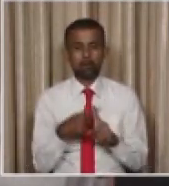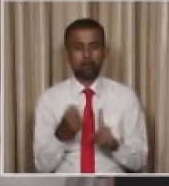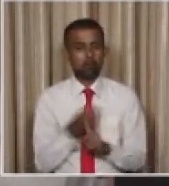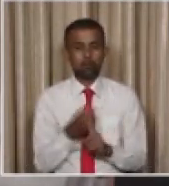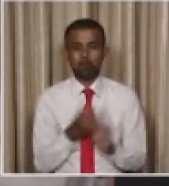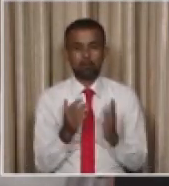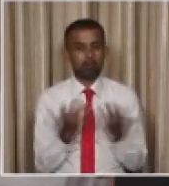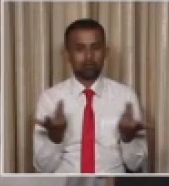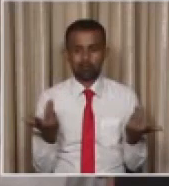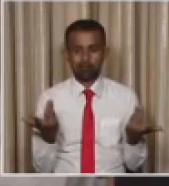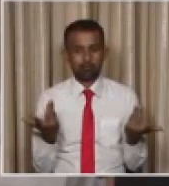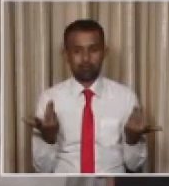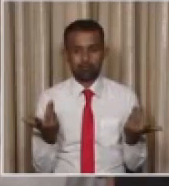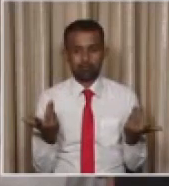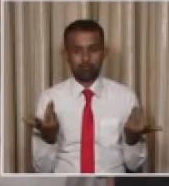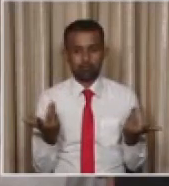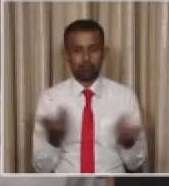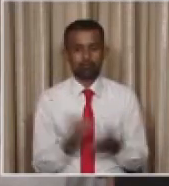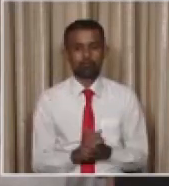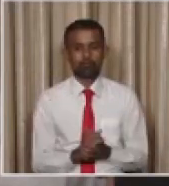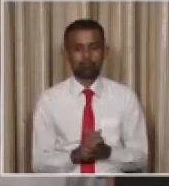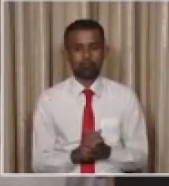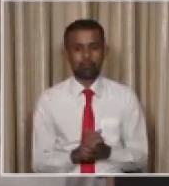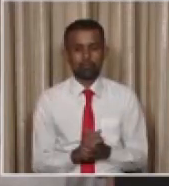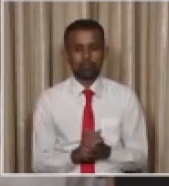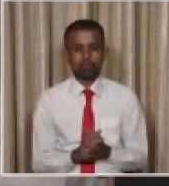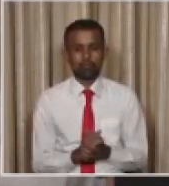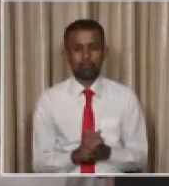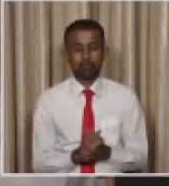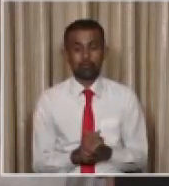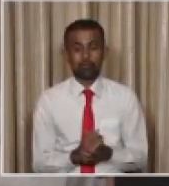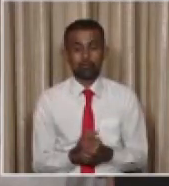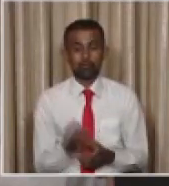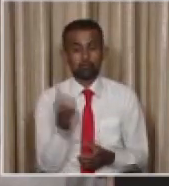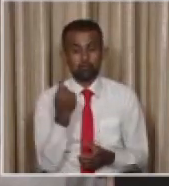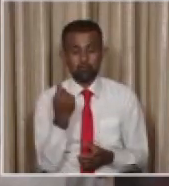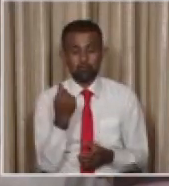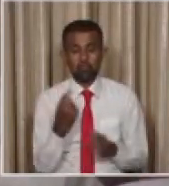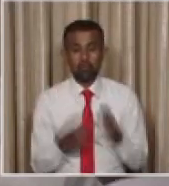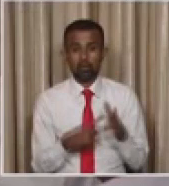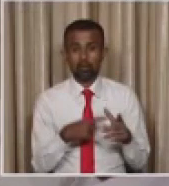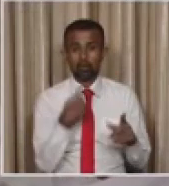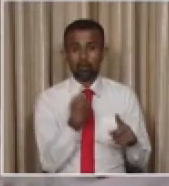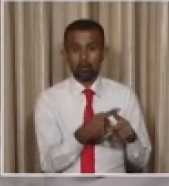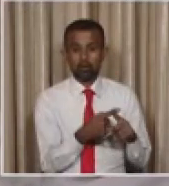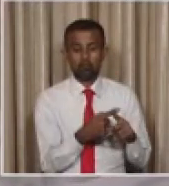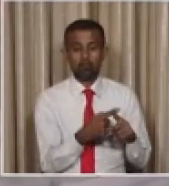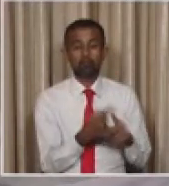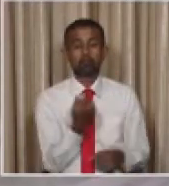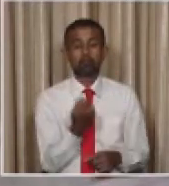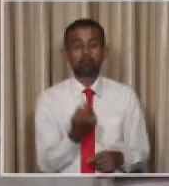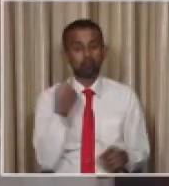Why is it we are going to rental income? No, this was based on rating. Then we came up with a problem.